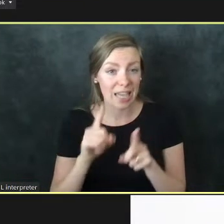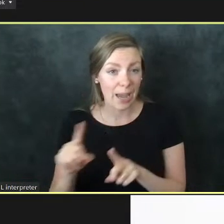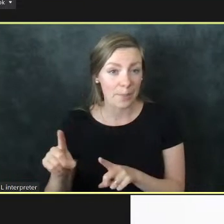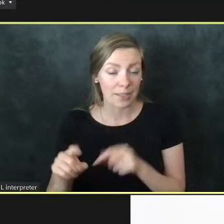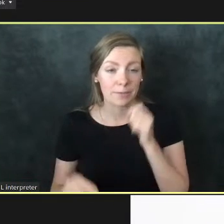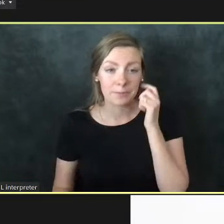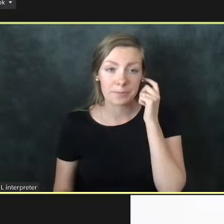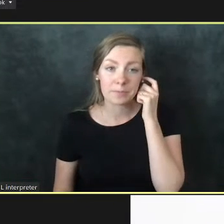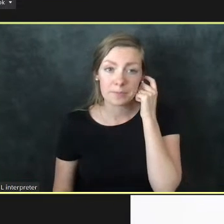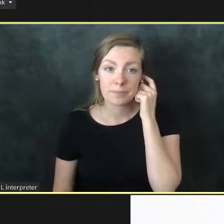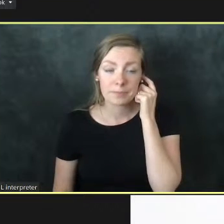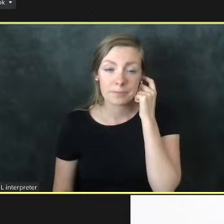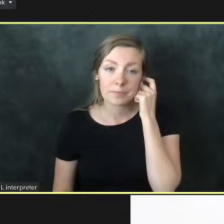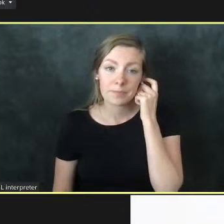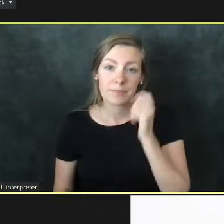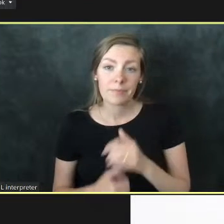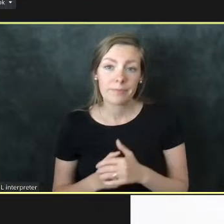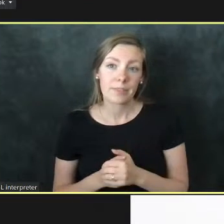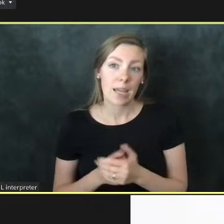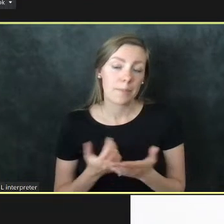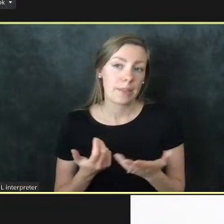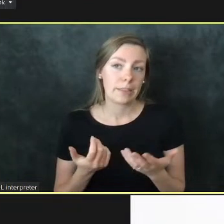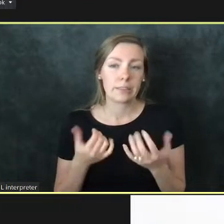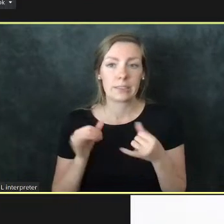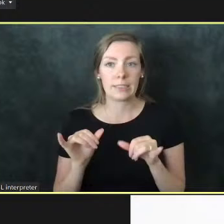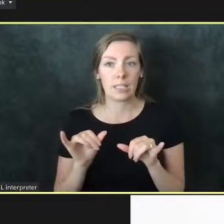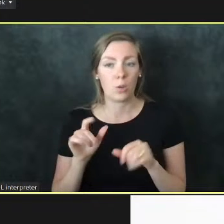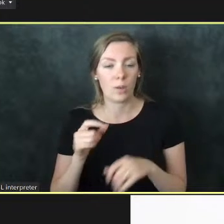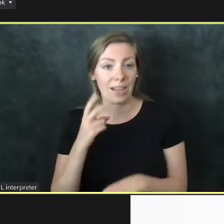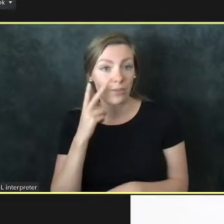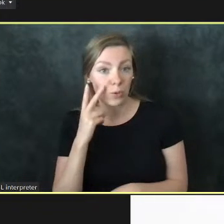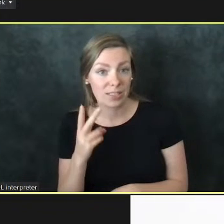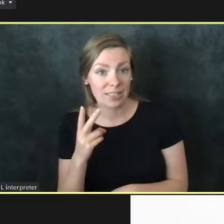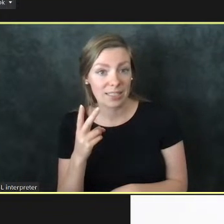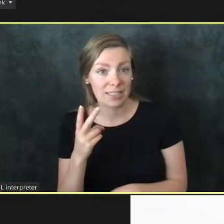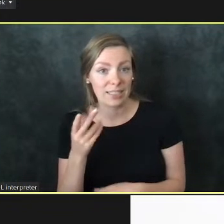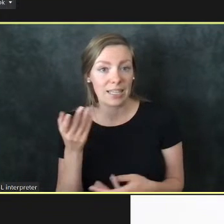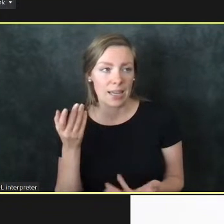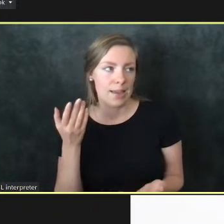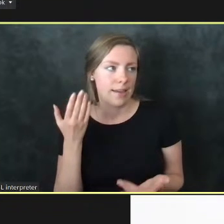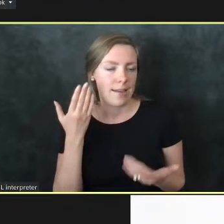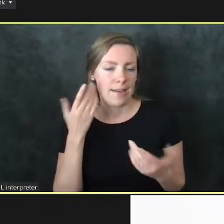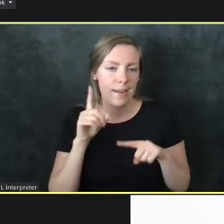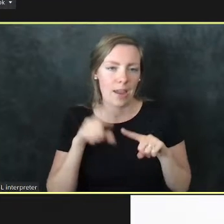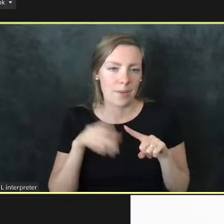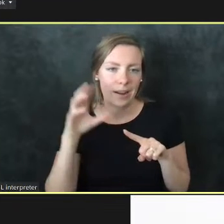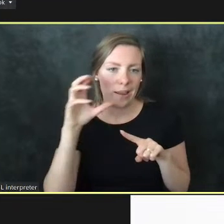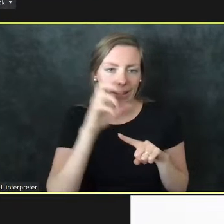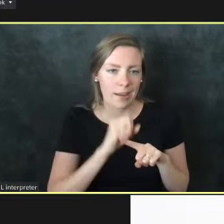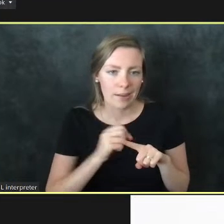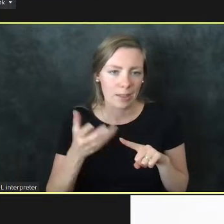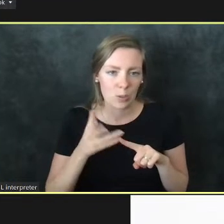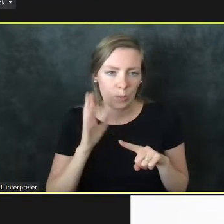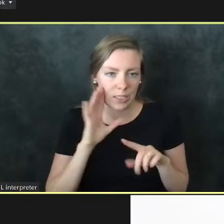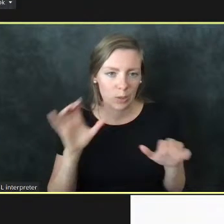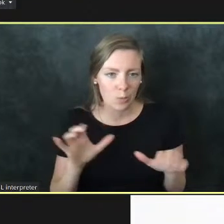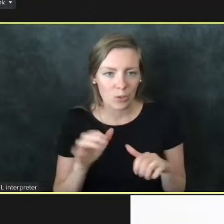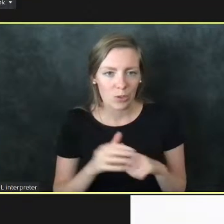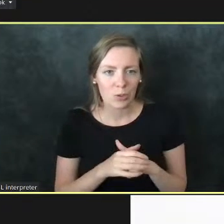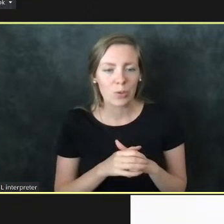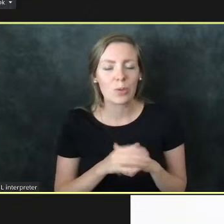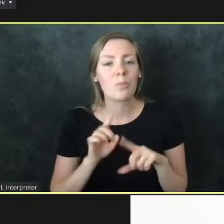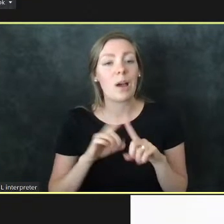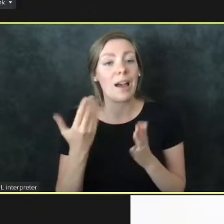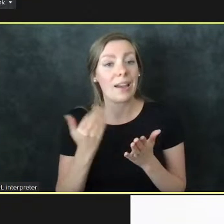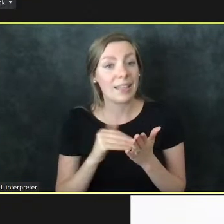esas reducciones se hagan. We absolutely have to see what FERC does. There's no way I can guess what FERC is going to do. But no again, if